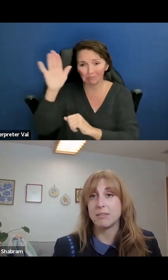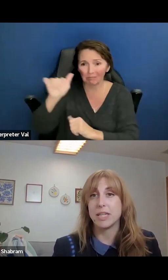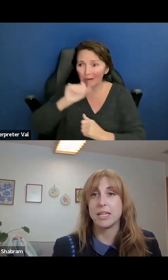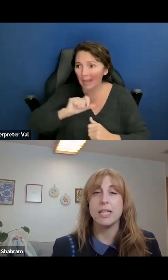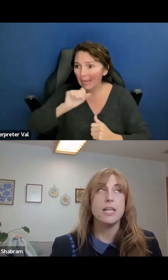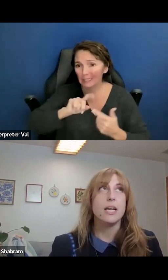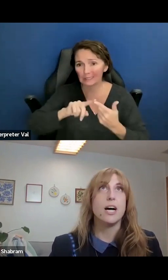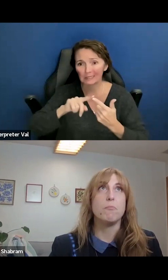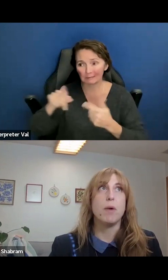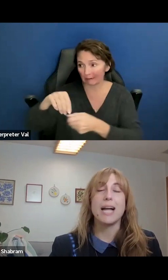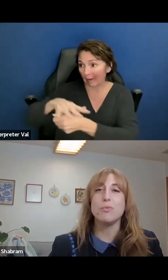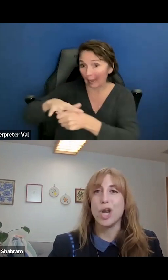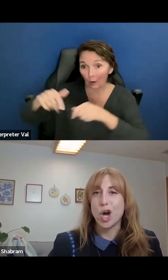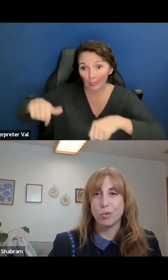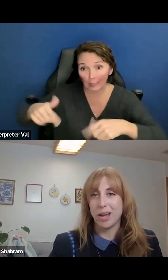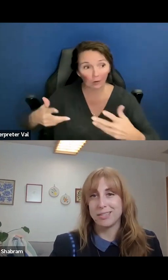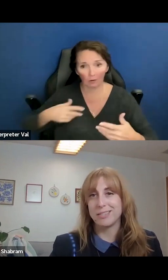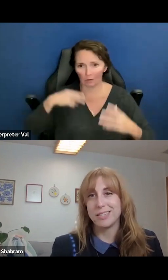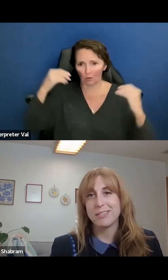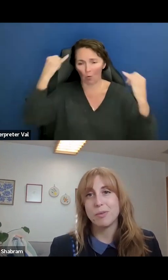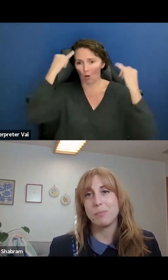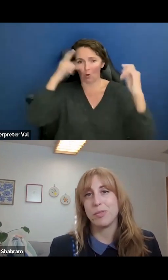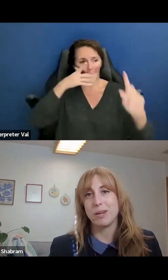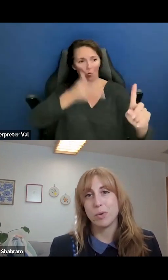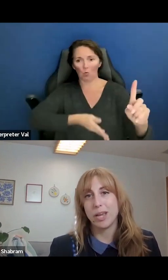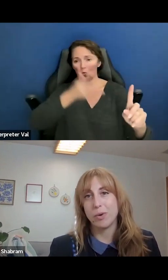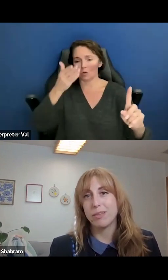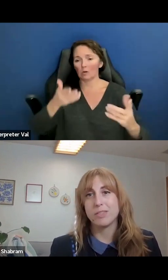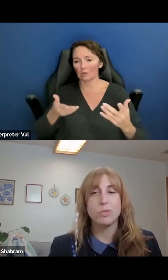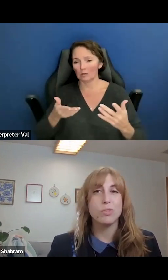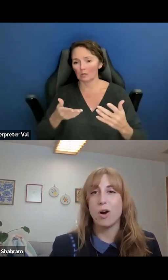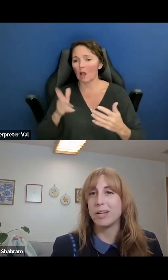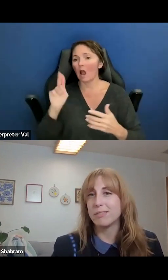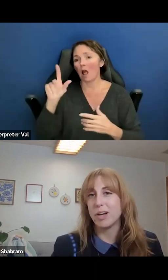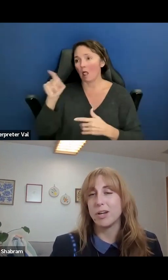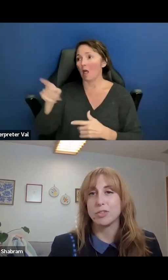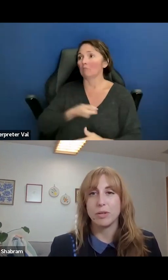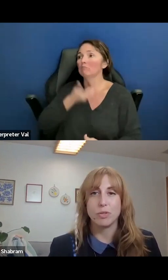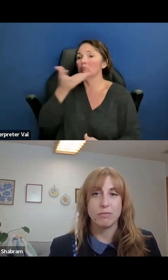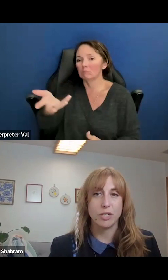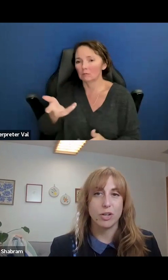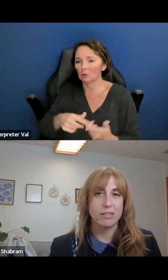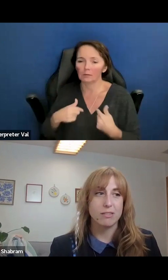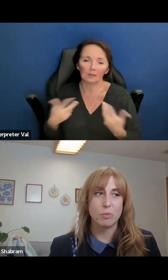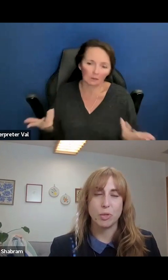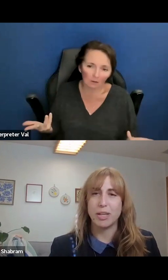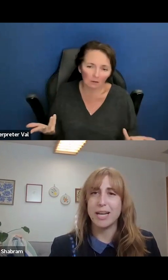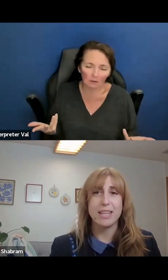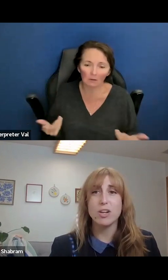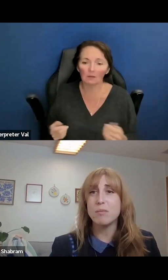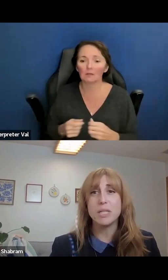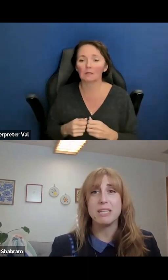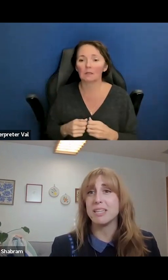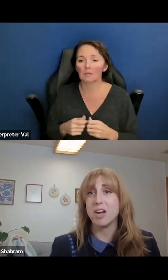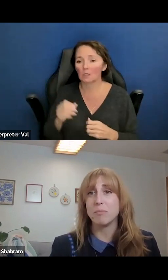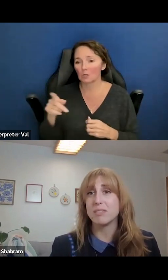as an advocate, I don't know the identities of the people that I'm working with. If someone's calling us on our 24/7 crisis and support line,